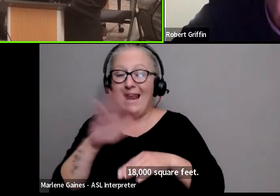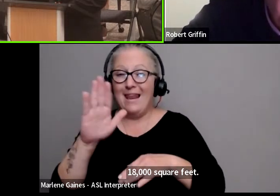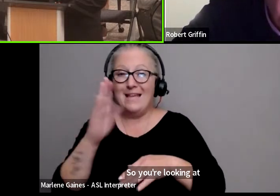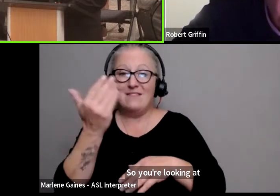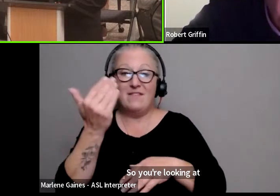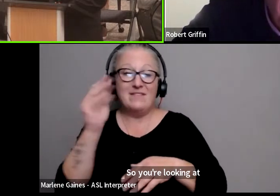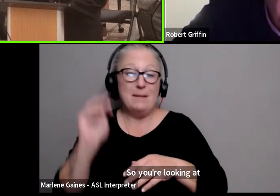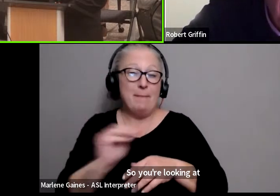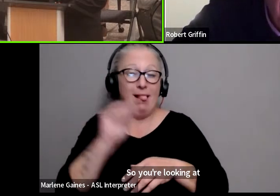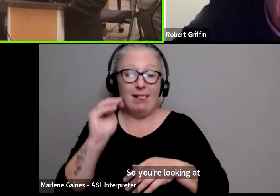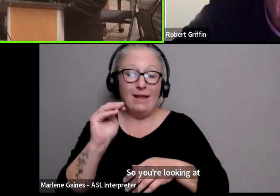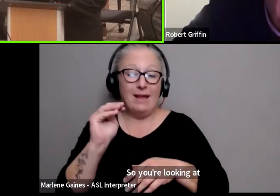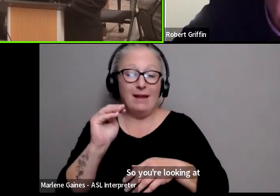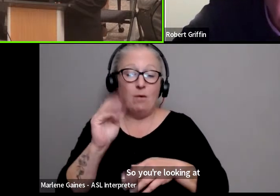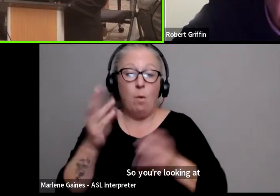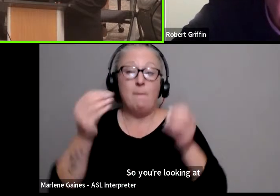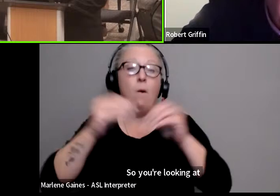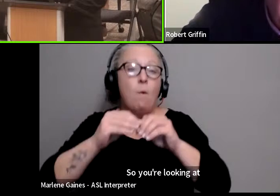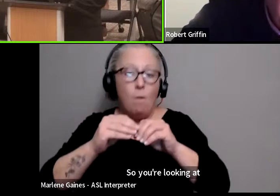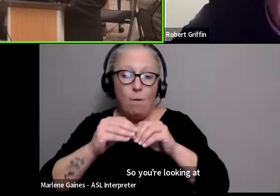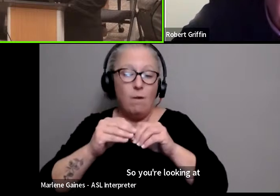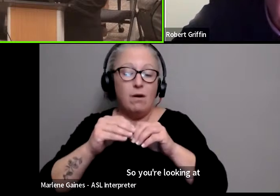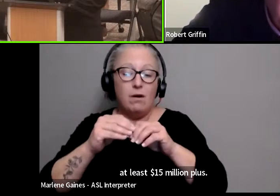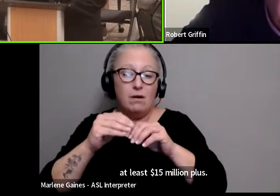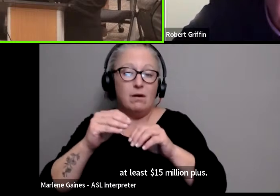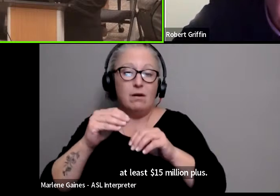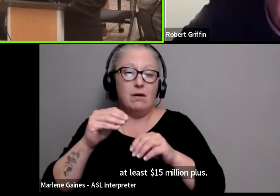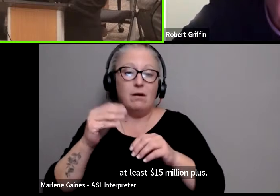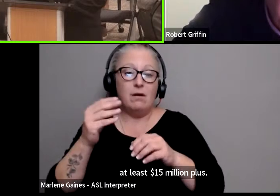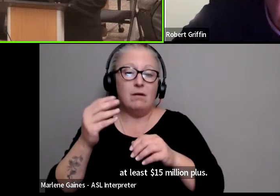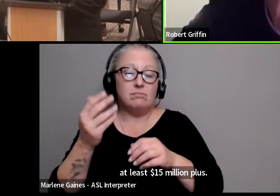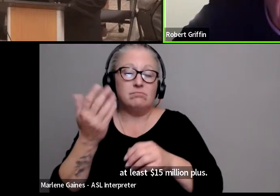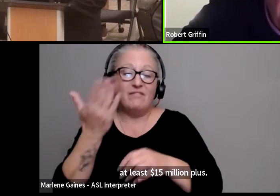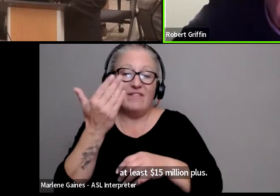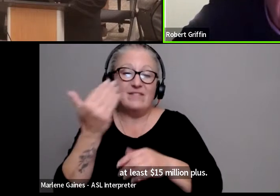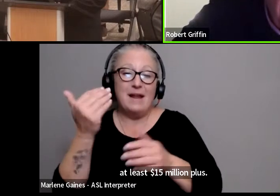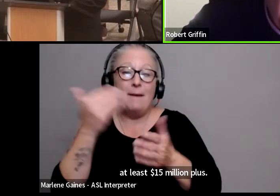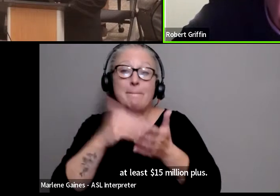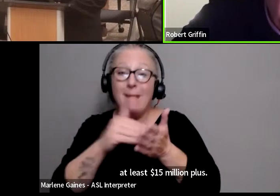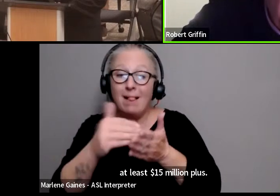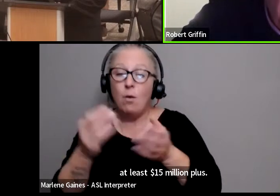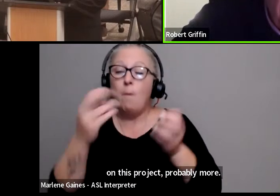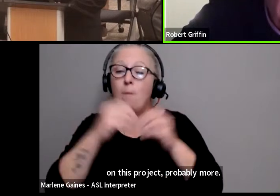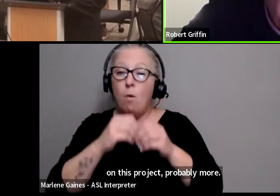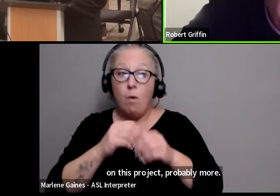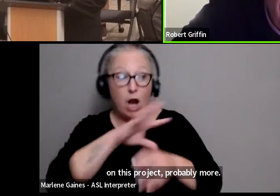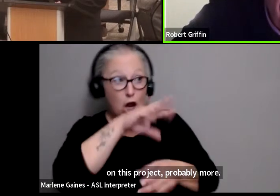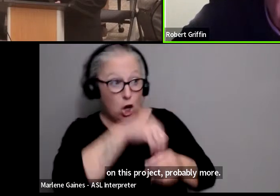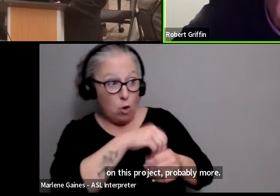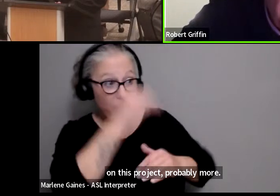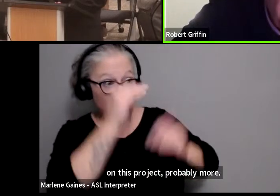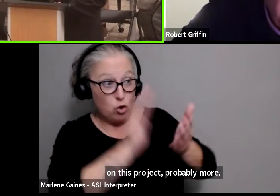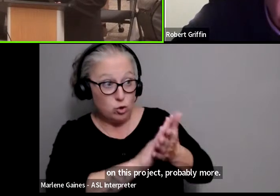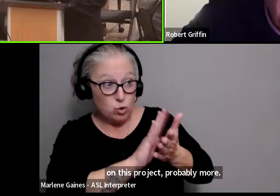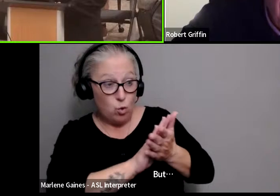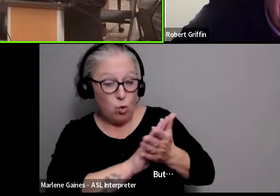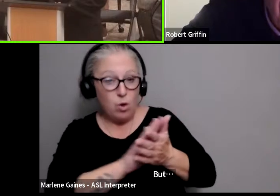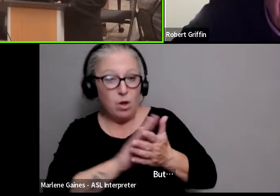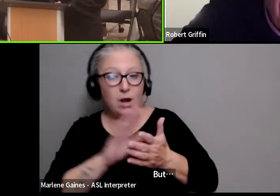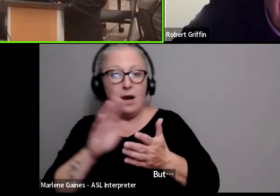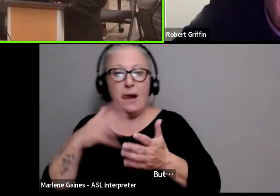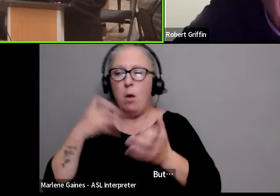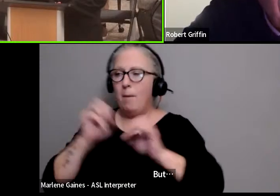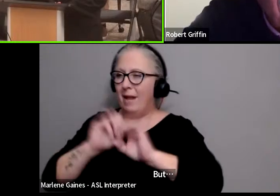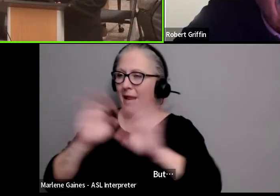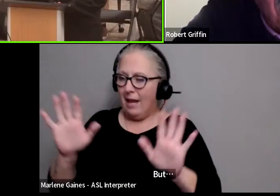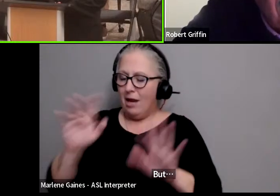million plus on this project, probably more. Does that But, include the adult school stuff? So I want to be